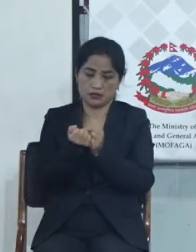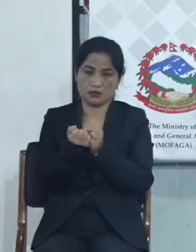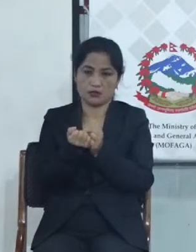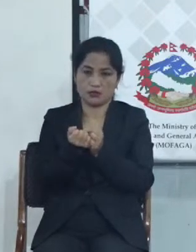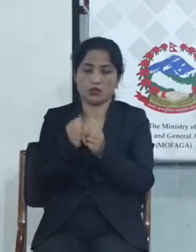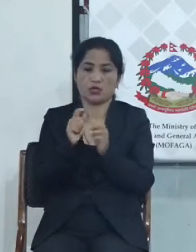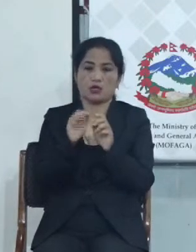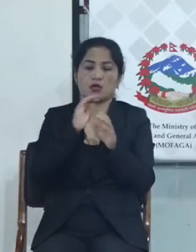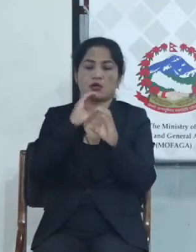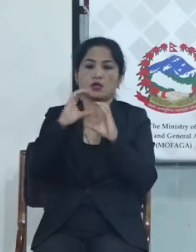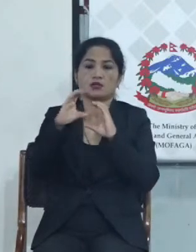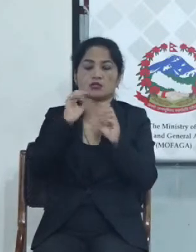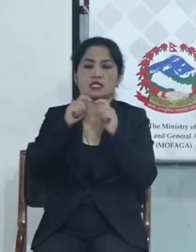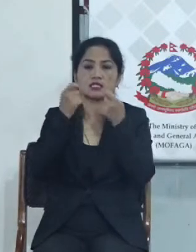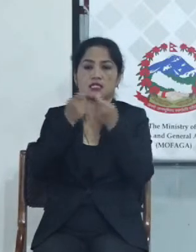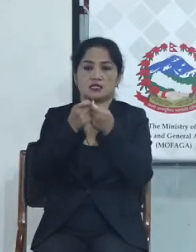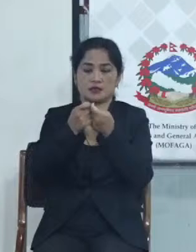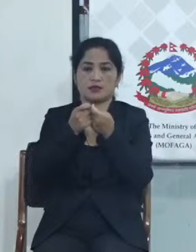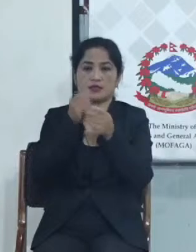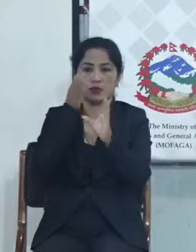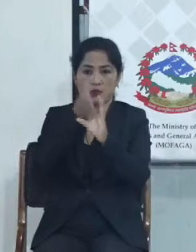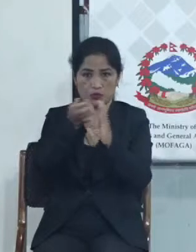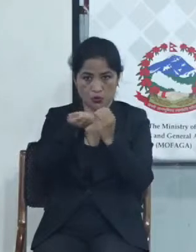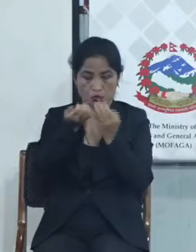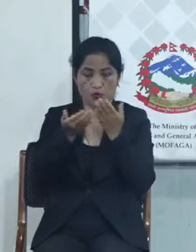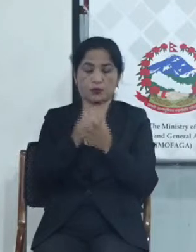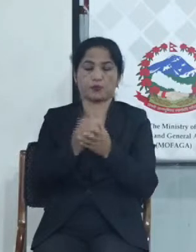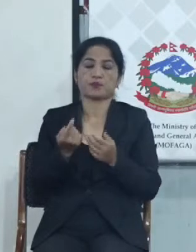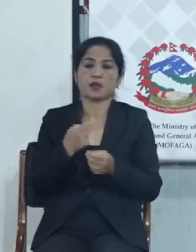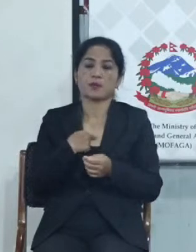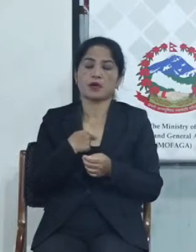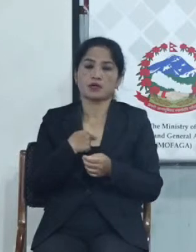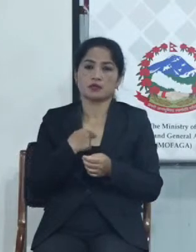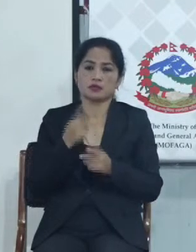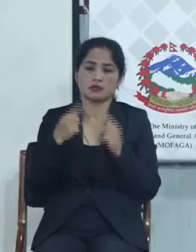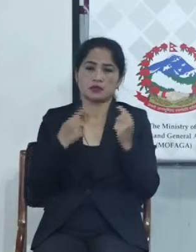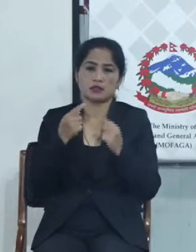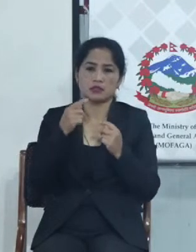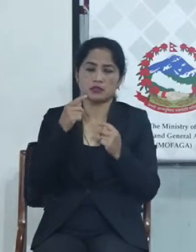Almost in 2006,